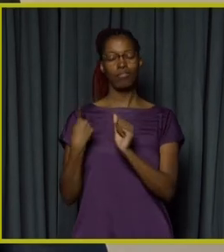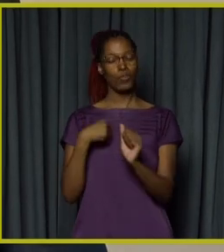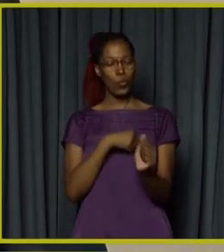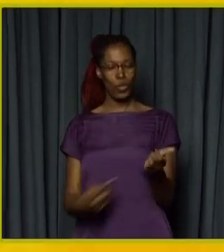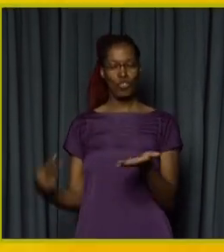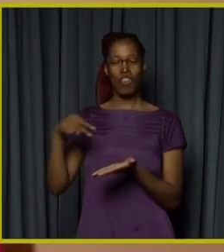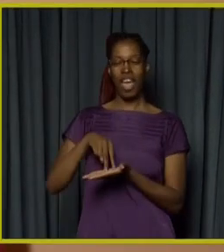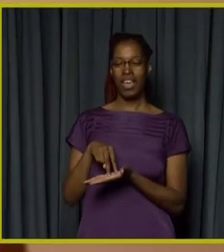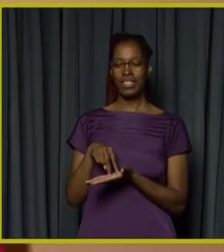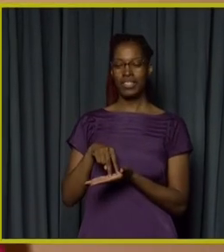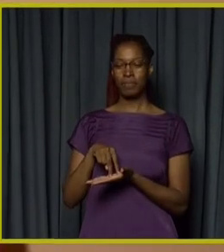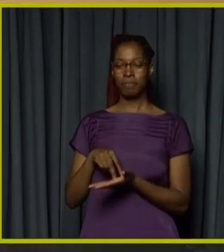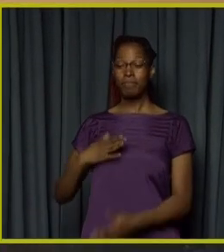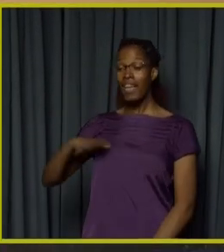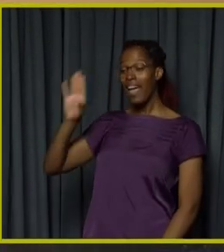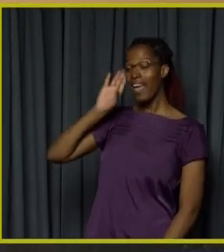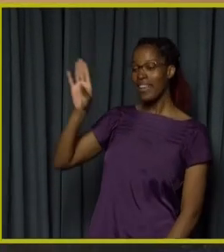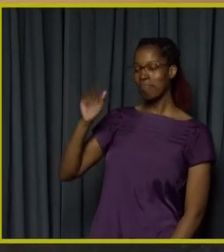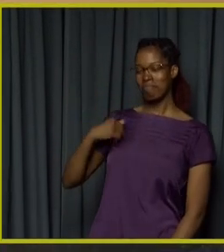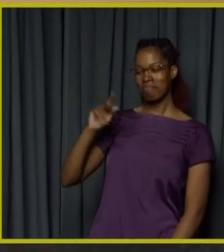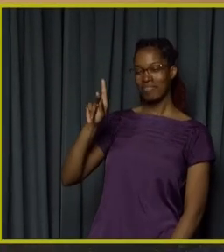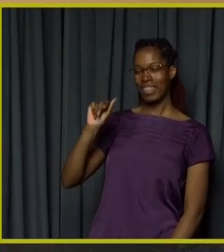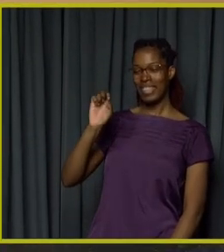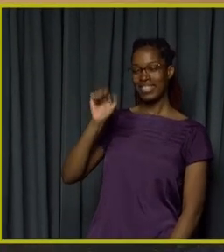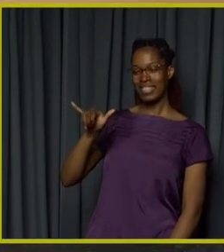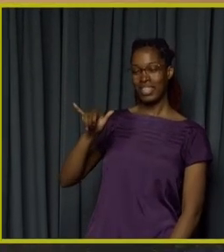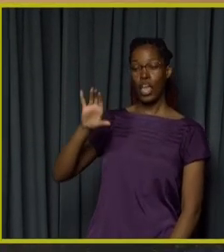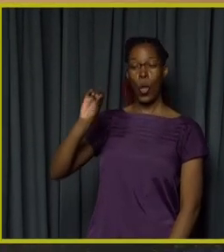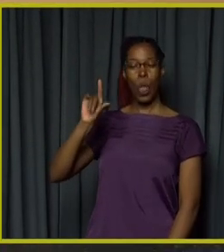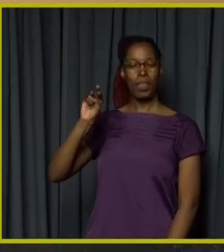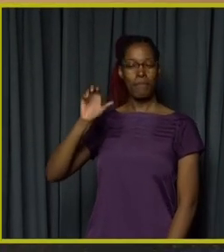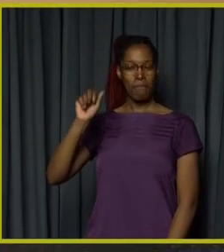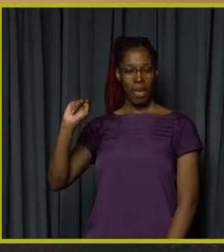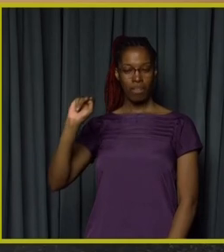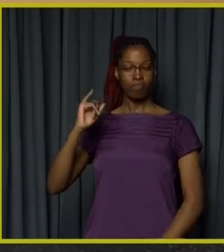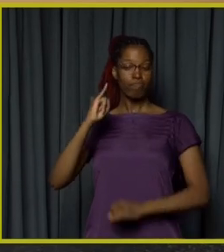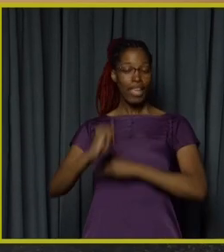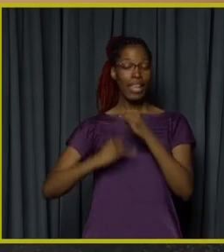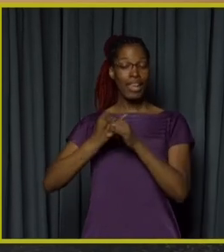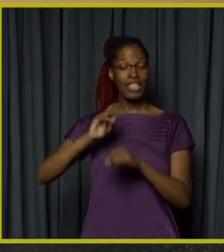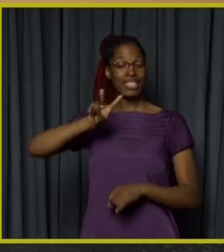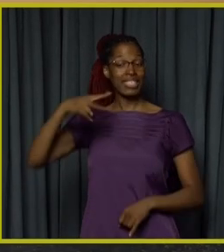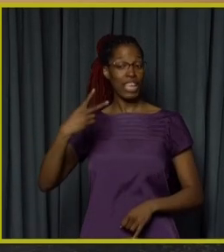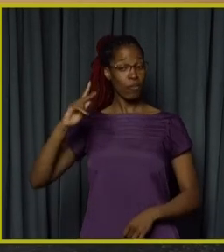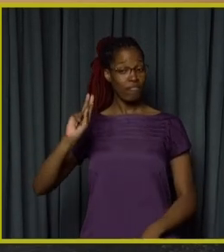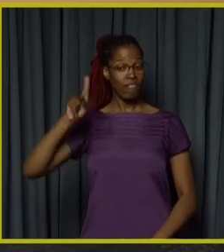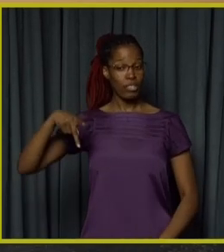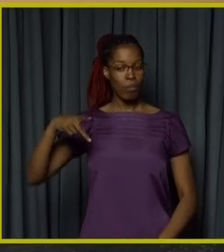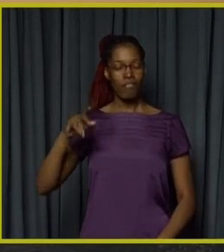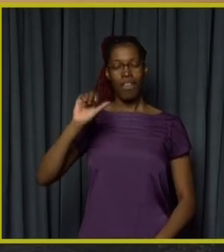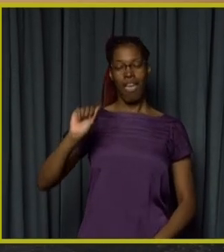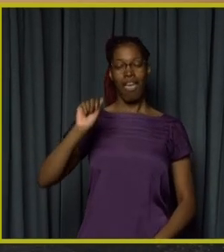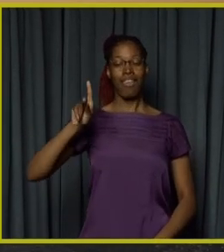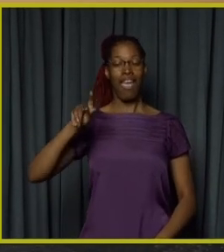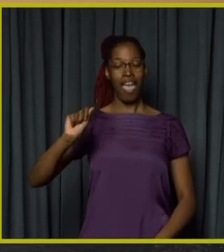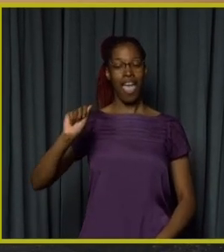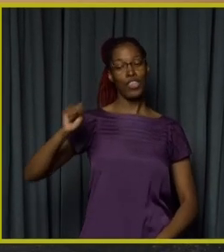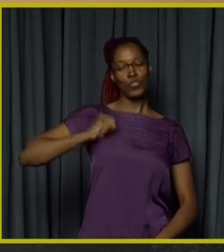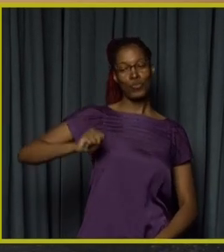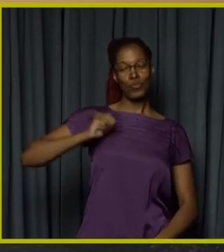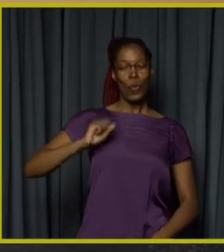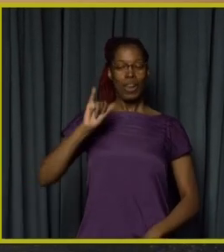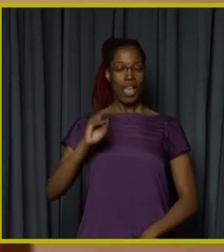rise. I am Casey A. Coleman, International Second Vice President of Alpha Kappa Alpha